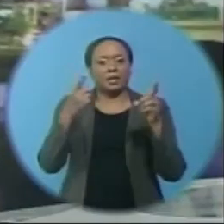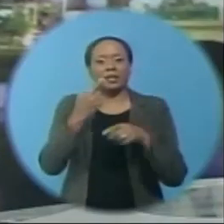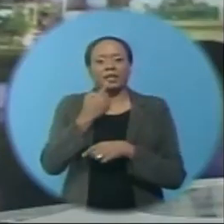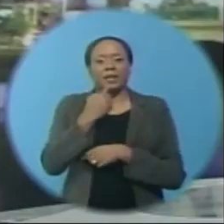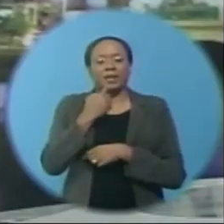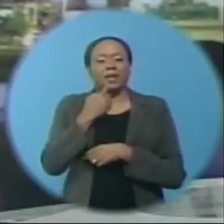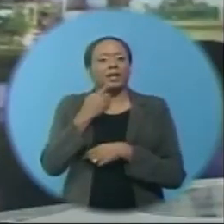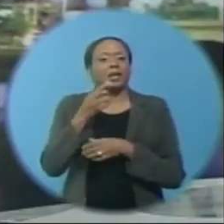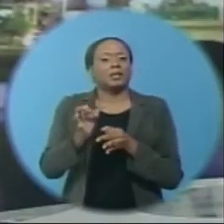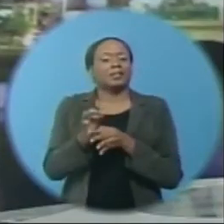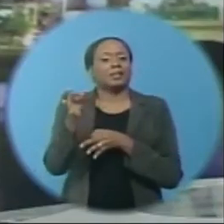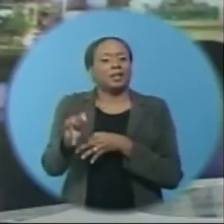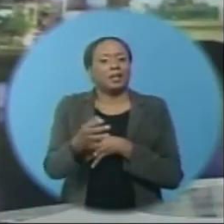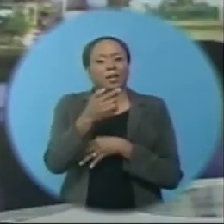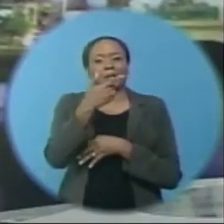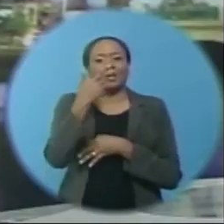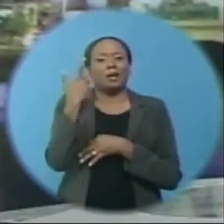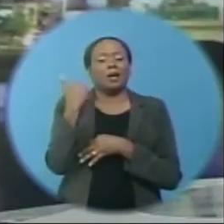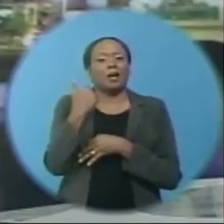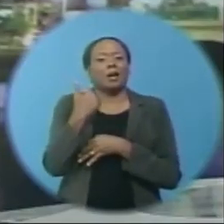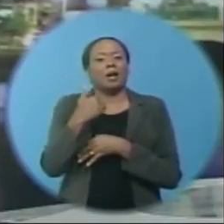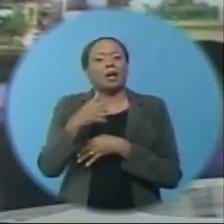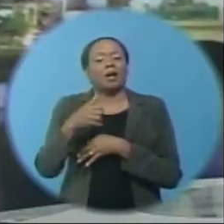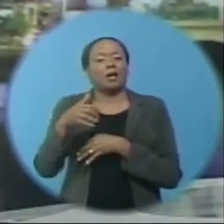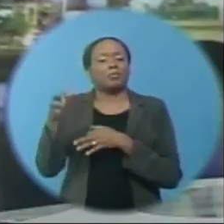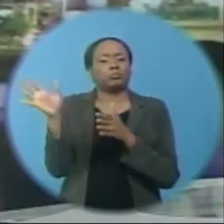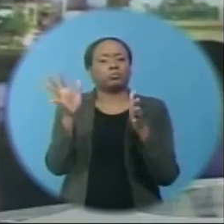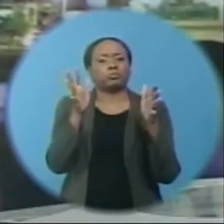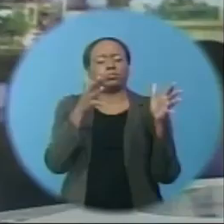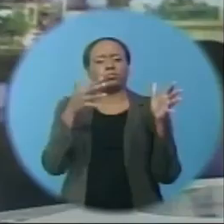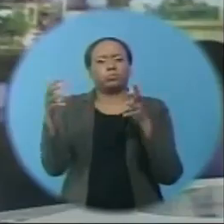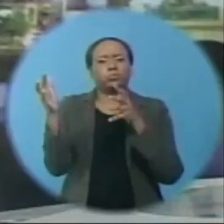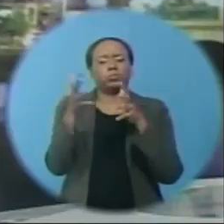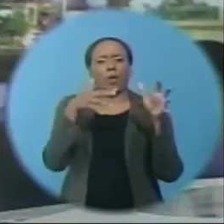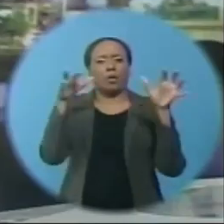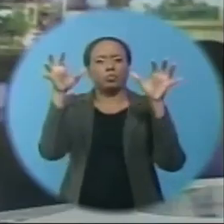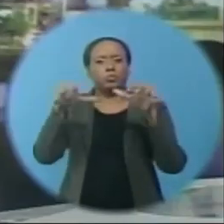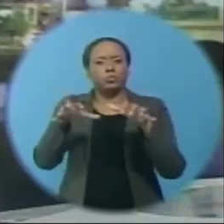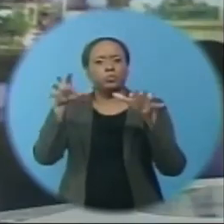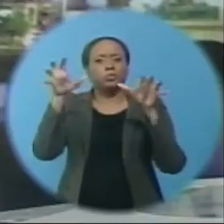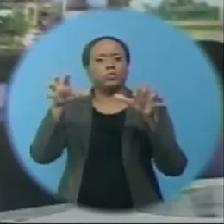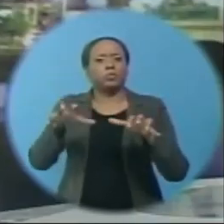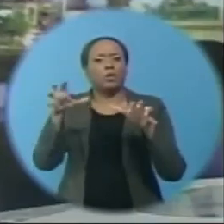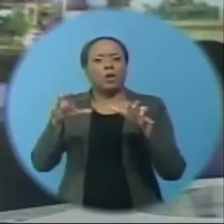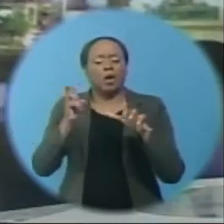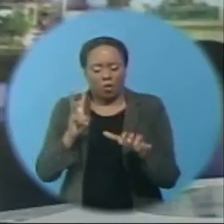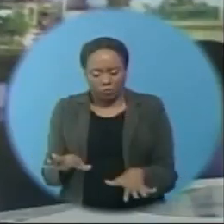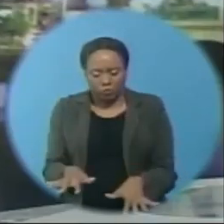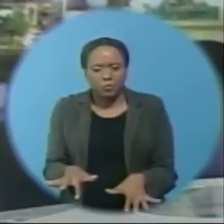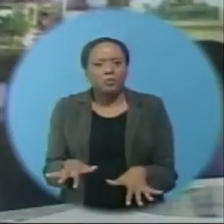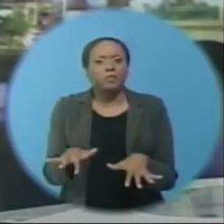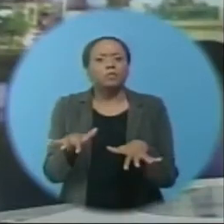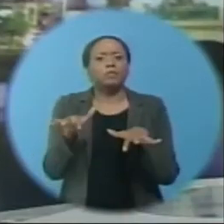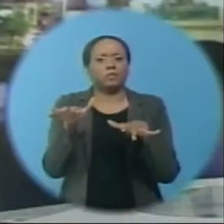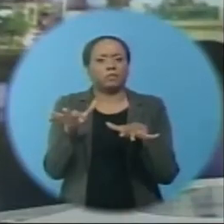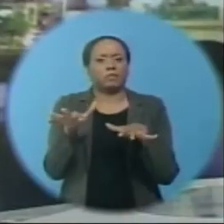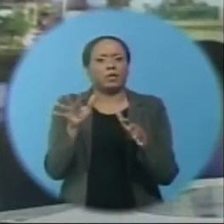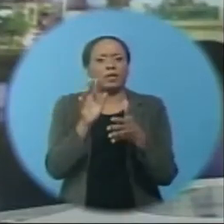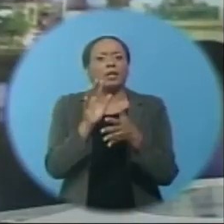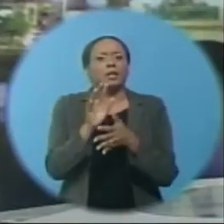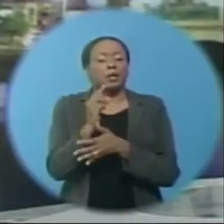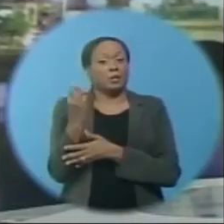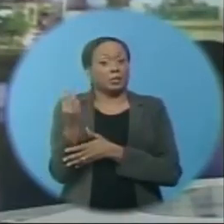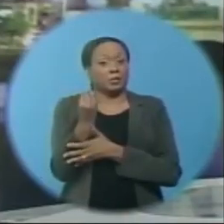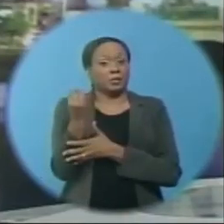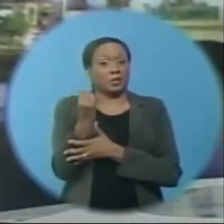Education Myron Walwyn says the delay is primarily due to the tropical wave that left the British Overseas Territory flooded last